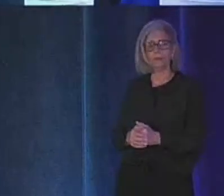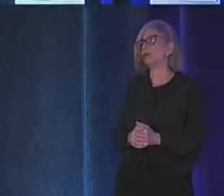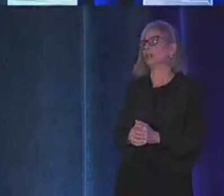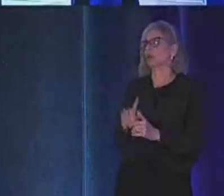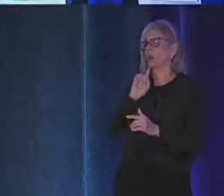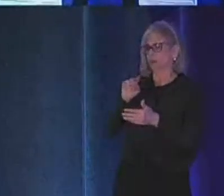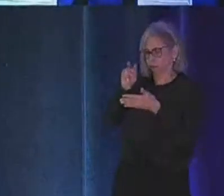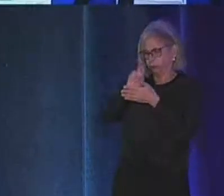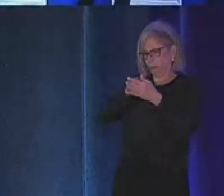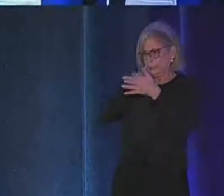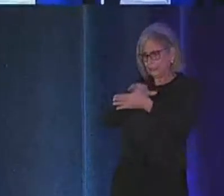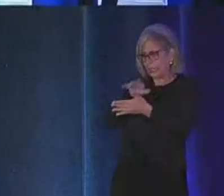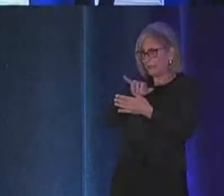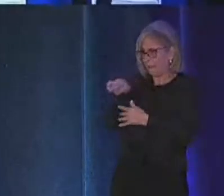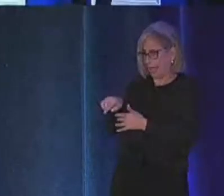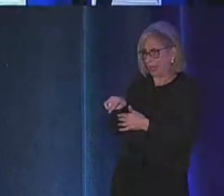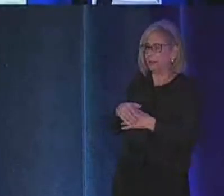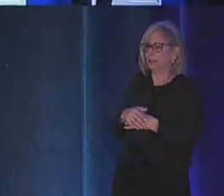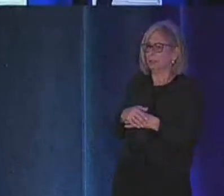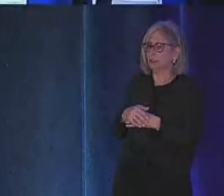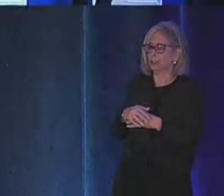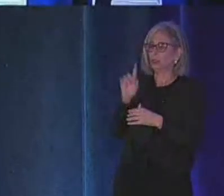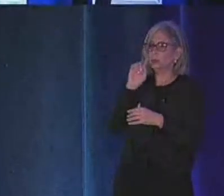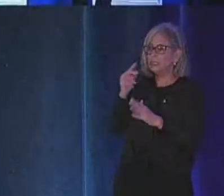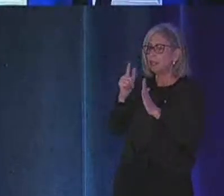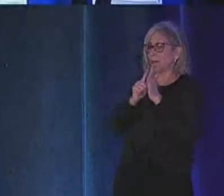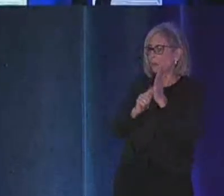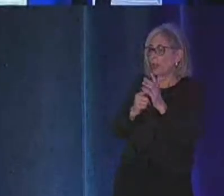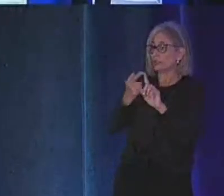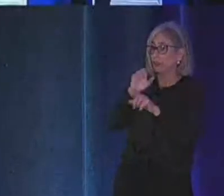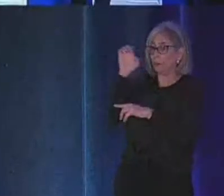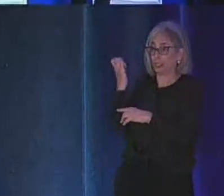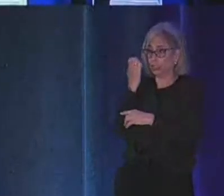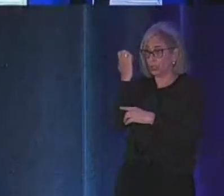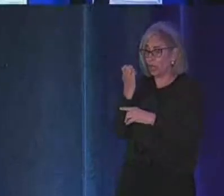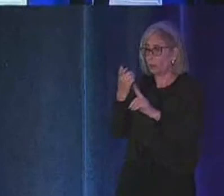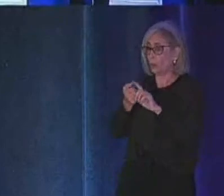very closely. You're going to see some mandates coming out of Europe in